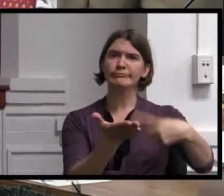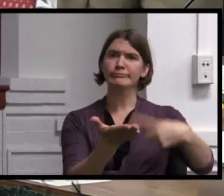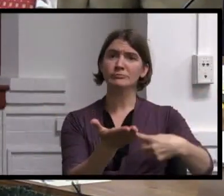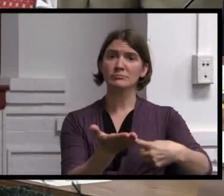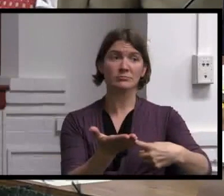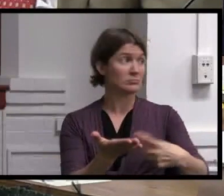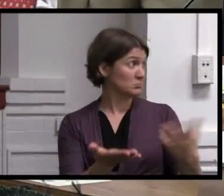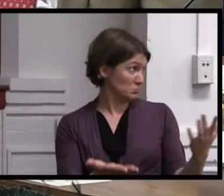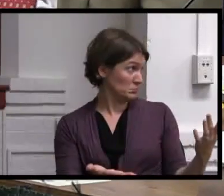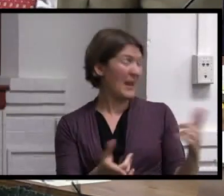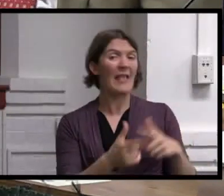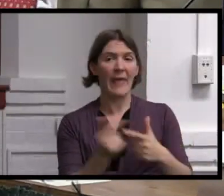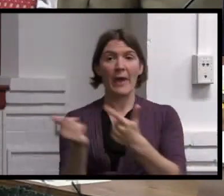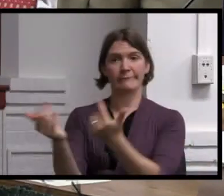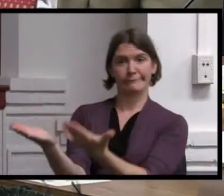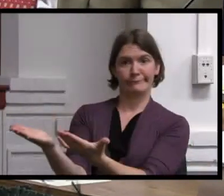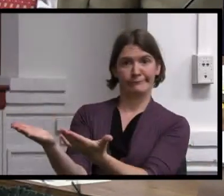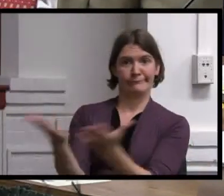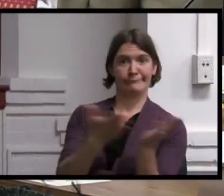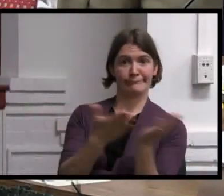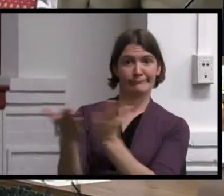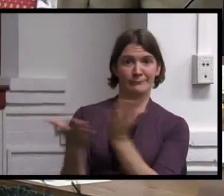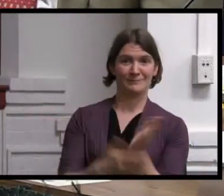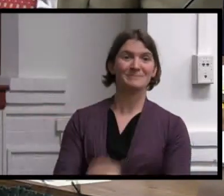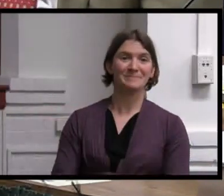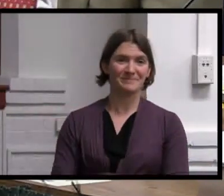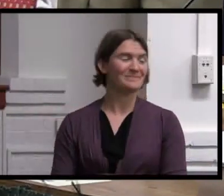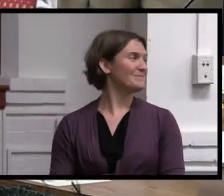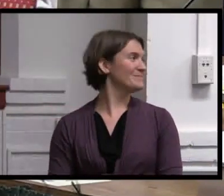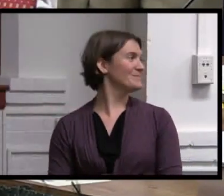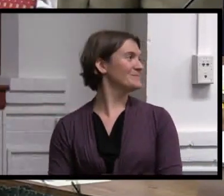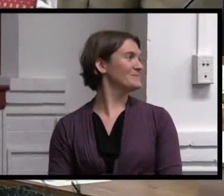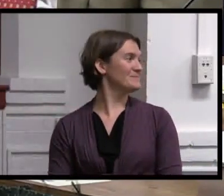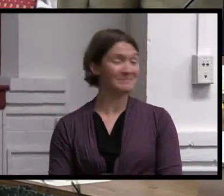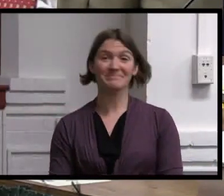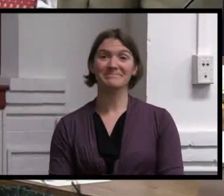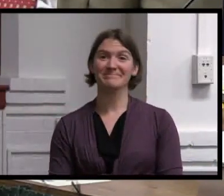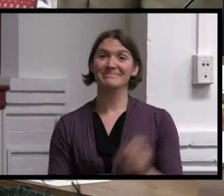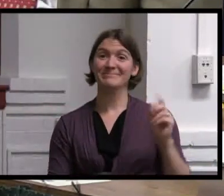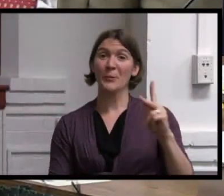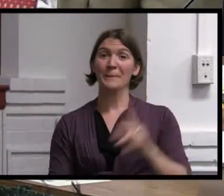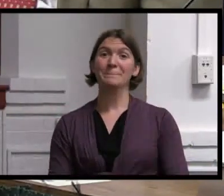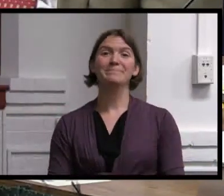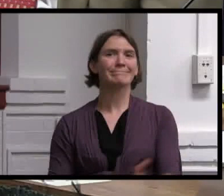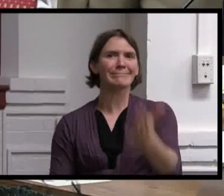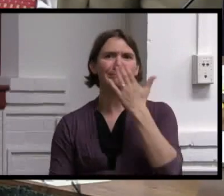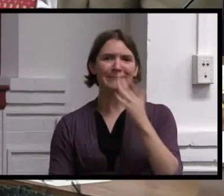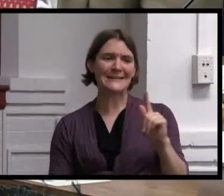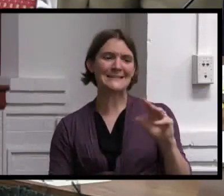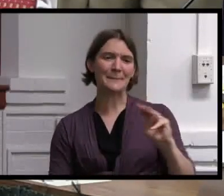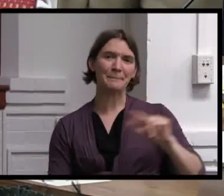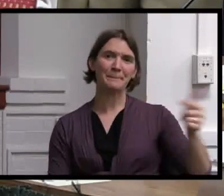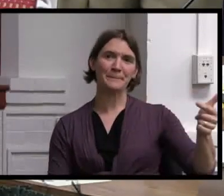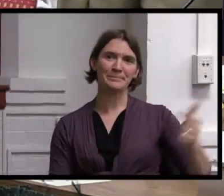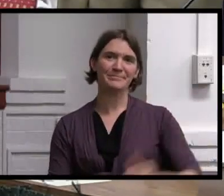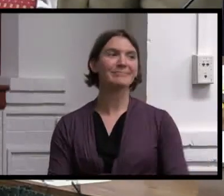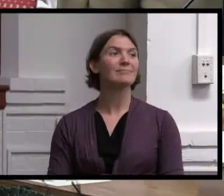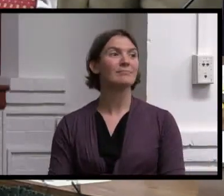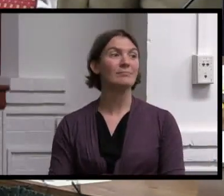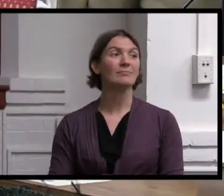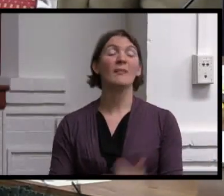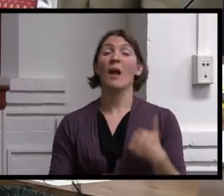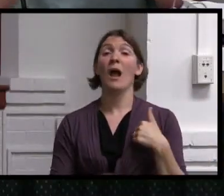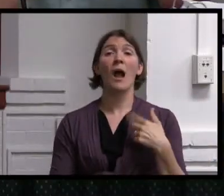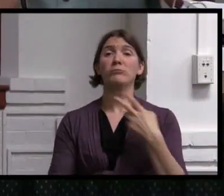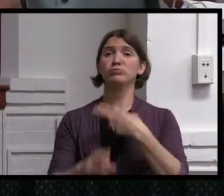this up, and then we'll have our special guests come in and tell us what they've been doing. Thank you. Thank you. I thought I would